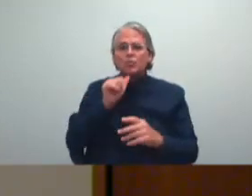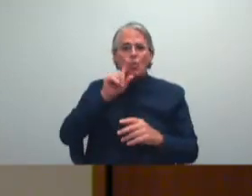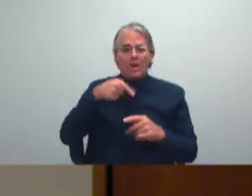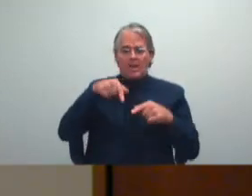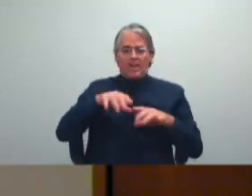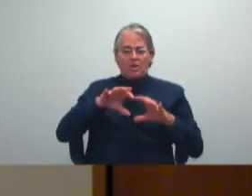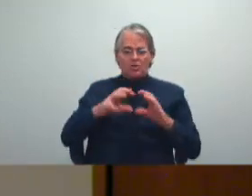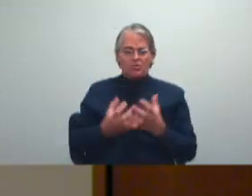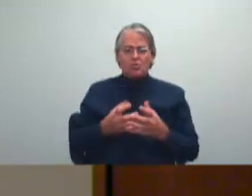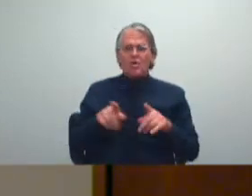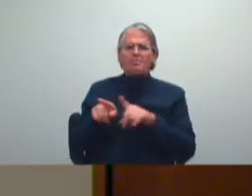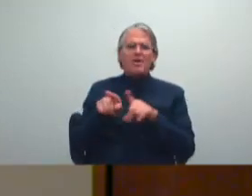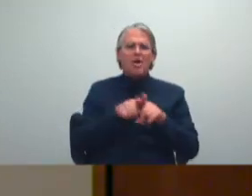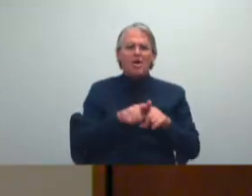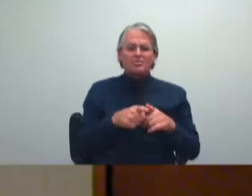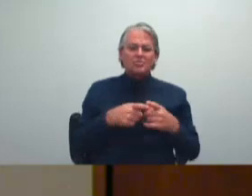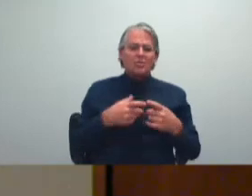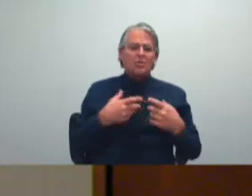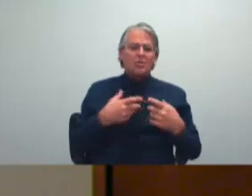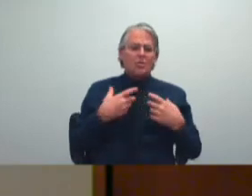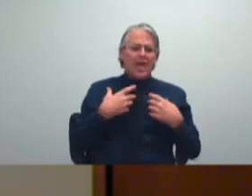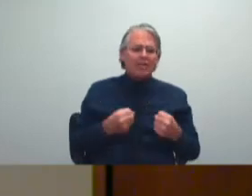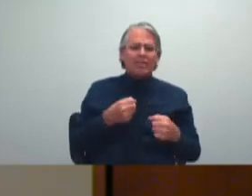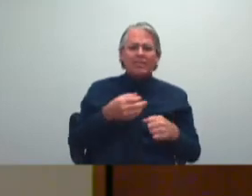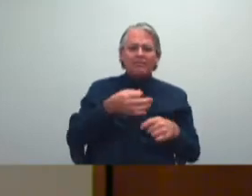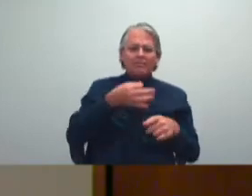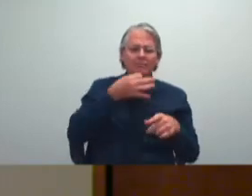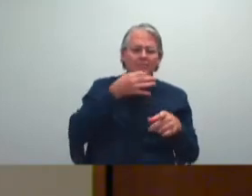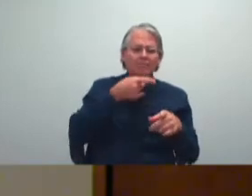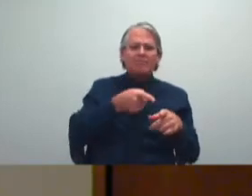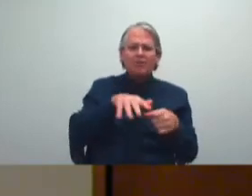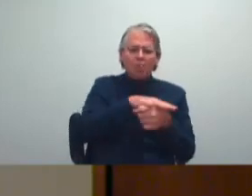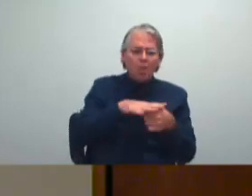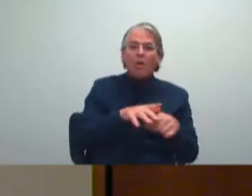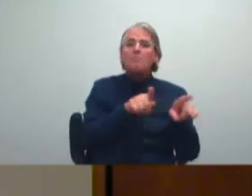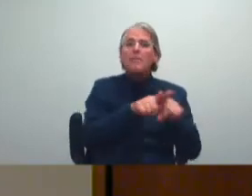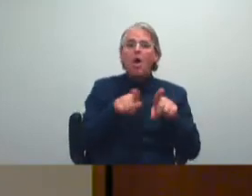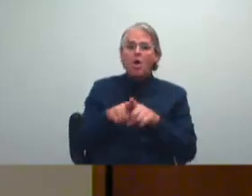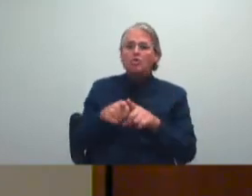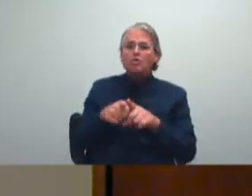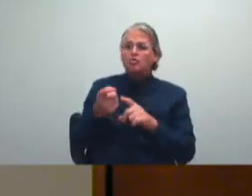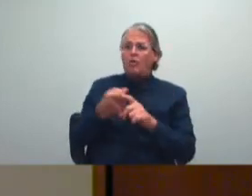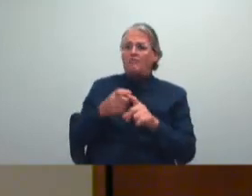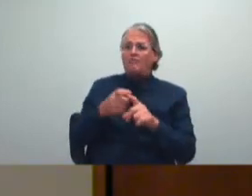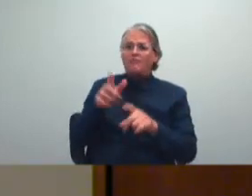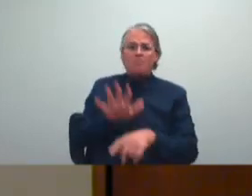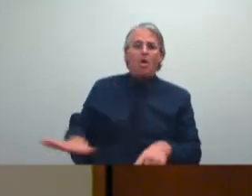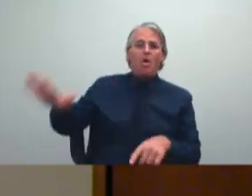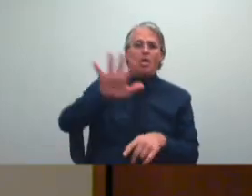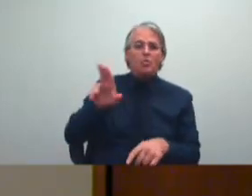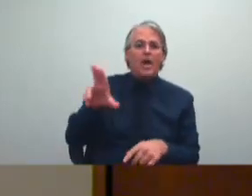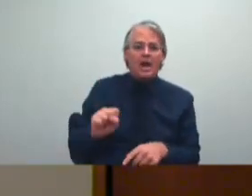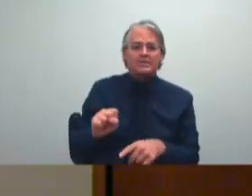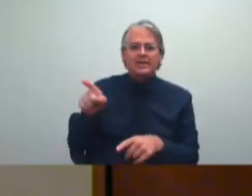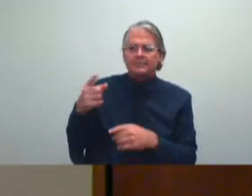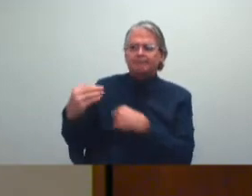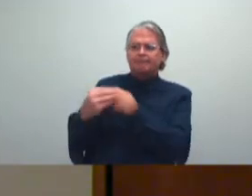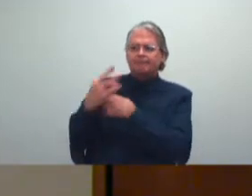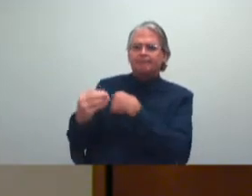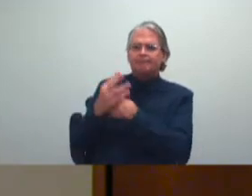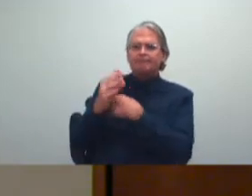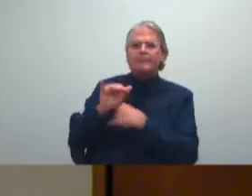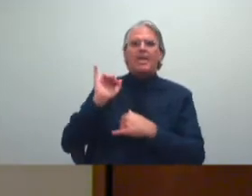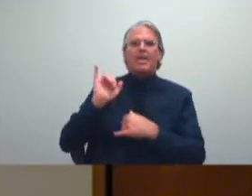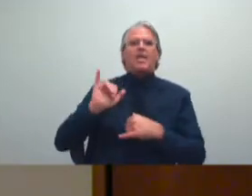country that I think helped lend a lot of credibility to the model and its ability to be useful